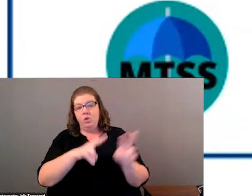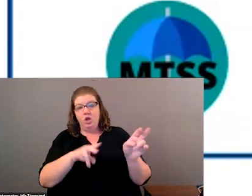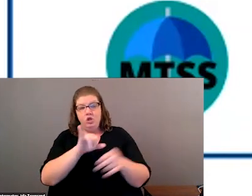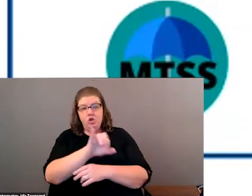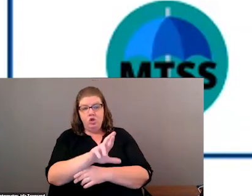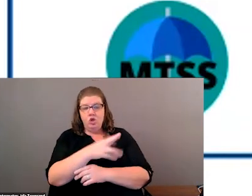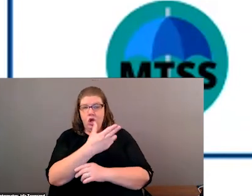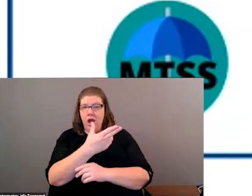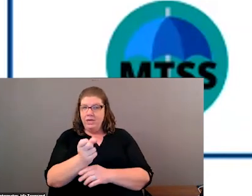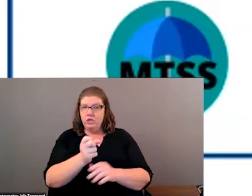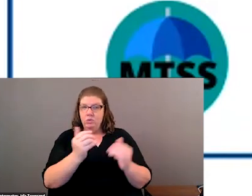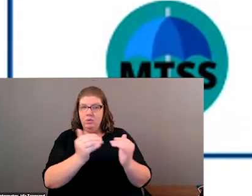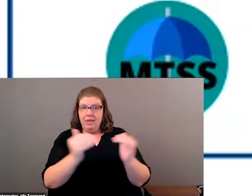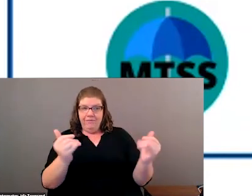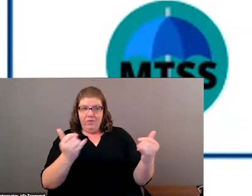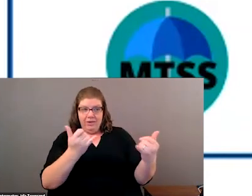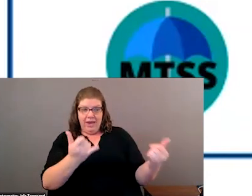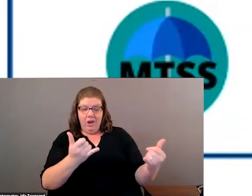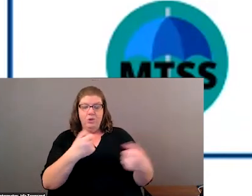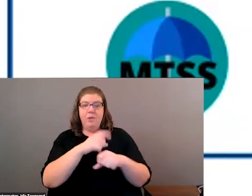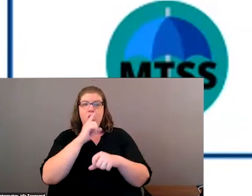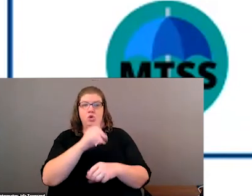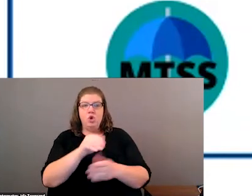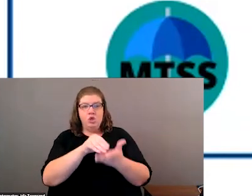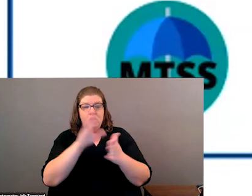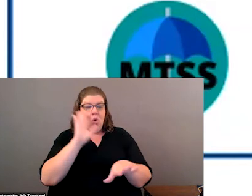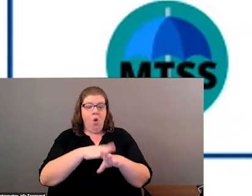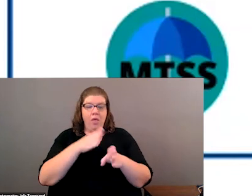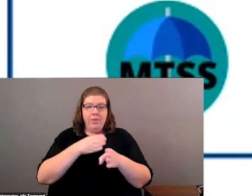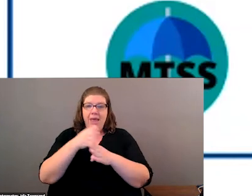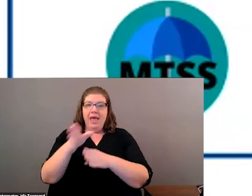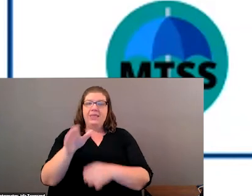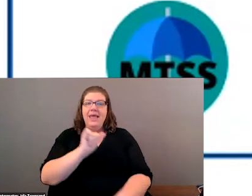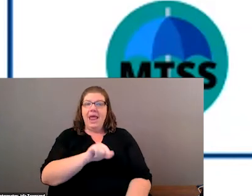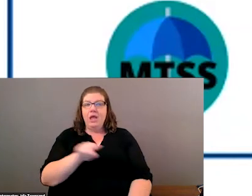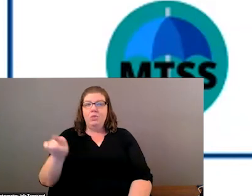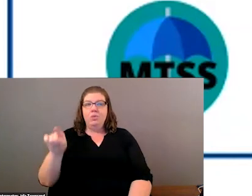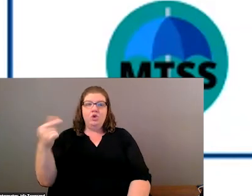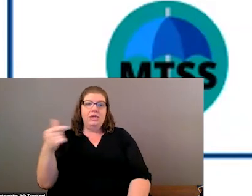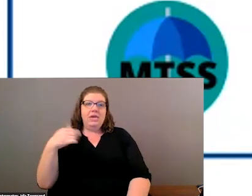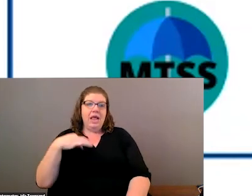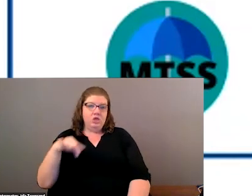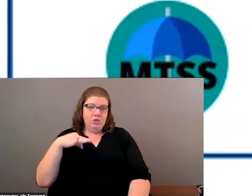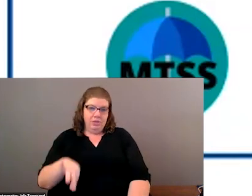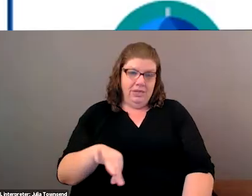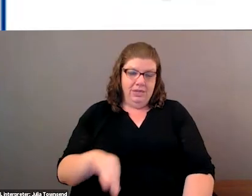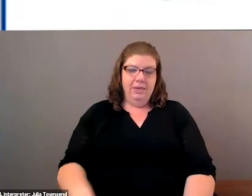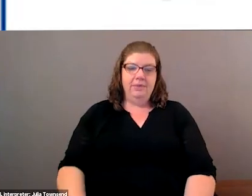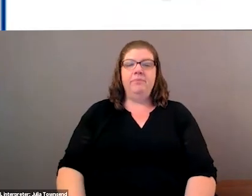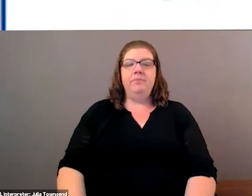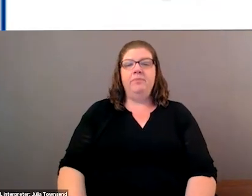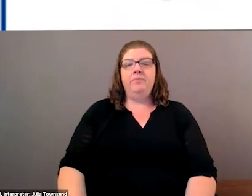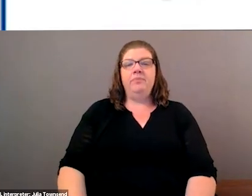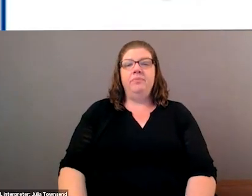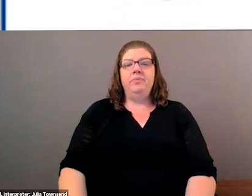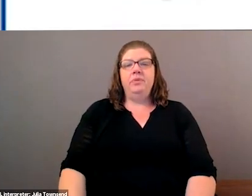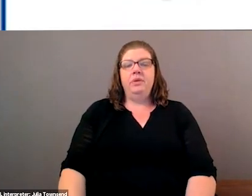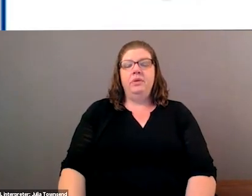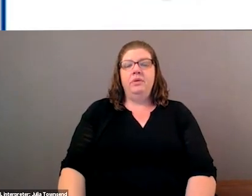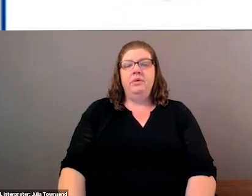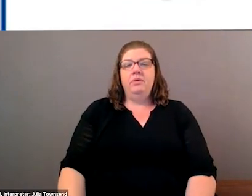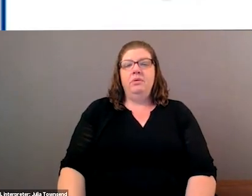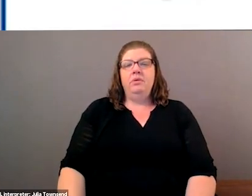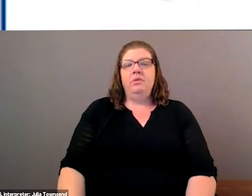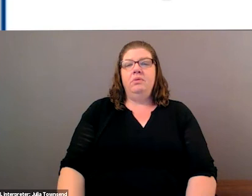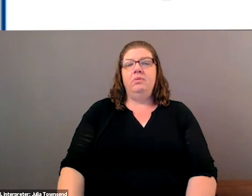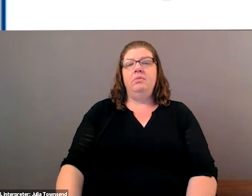will ensure that a student is on a path to A through G eligibility. Next slide. So you'll